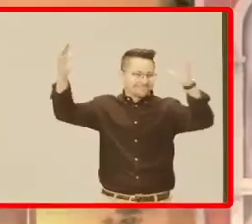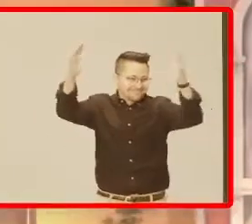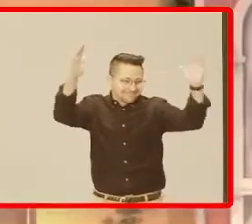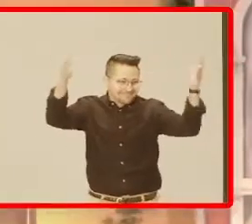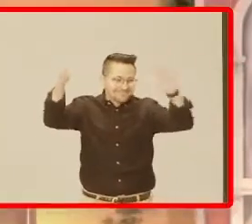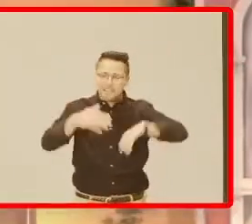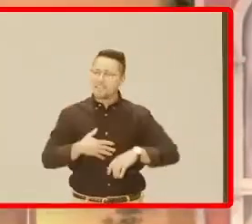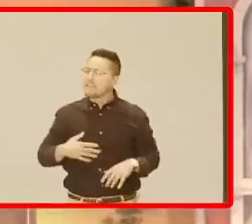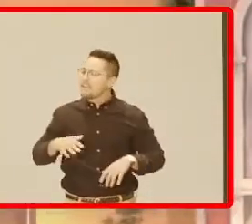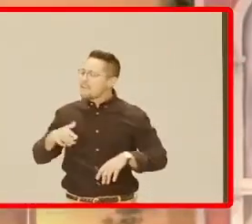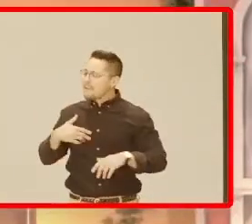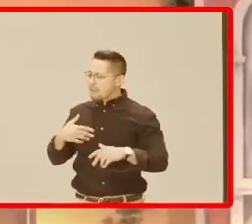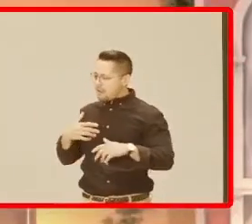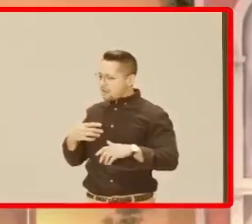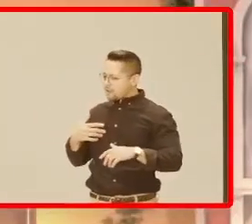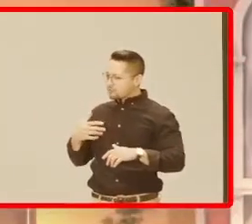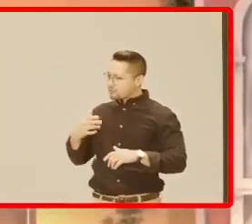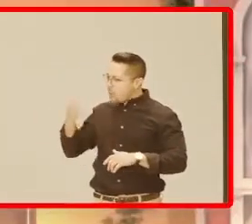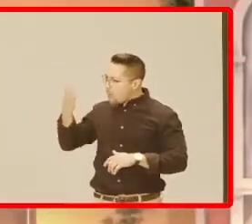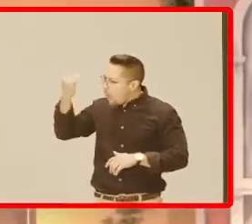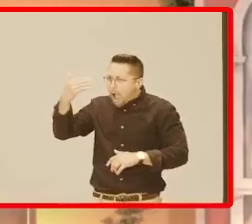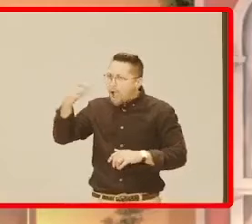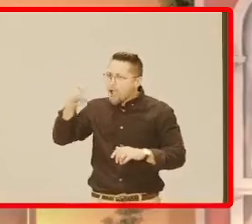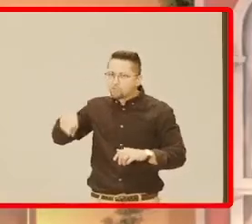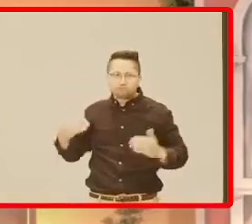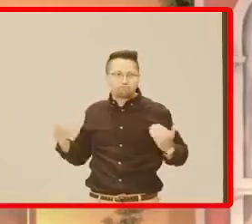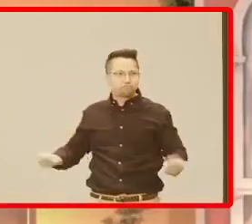why should I do it?